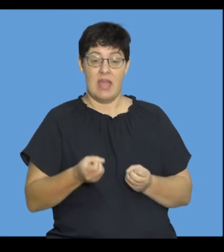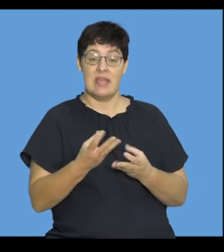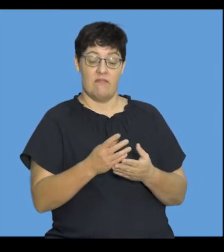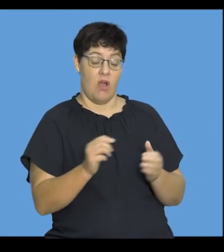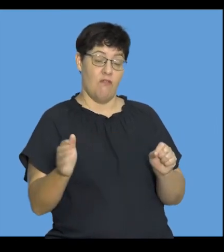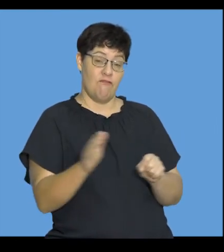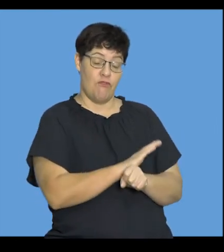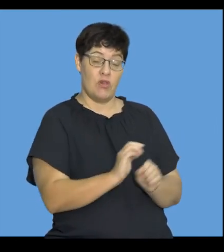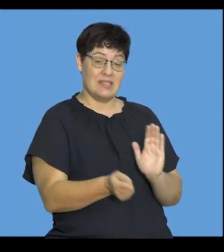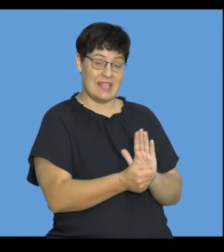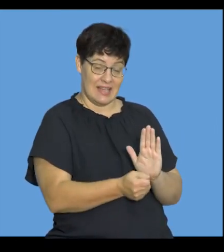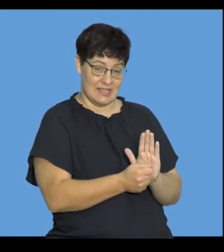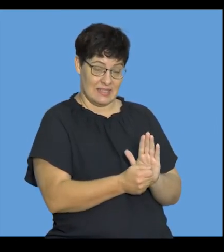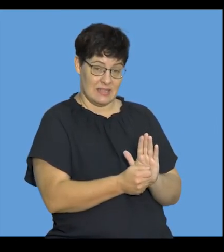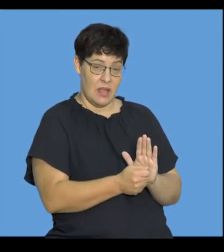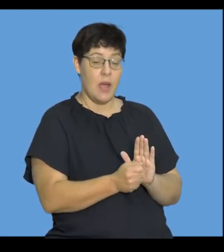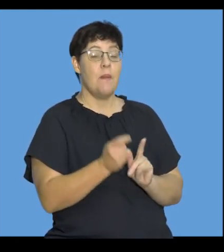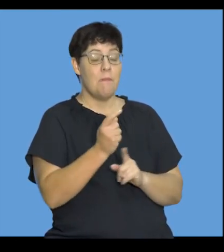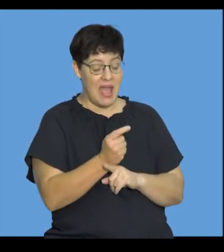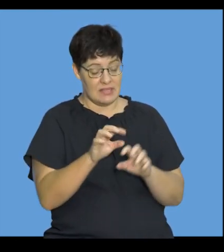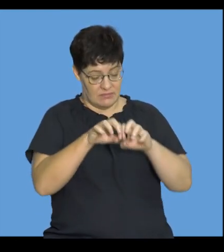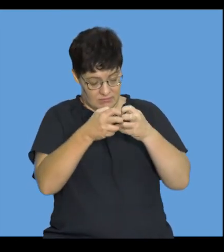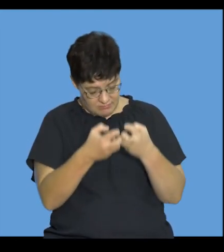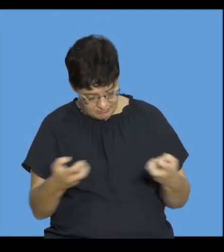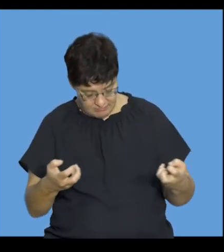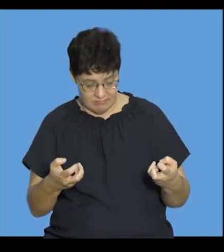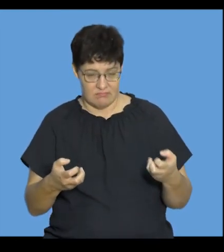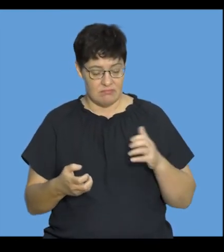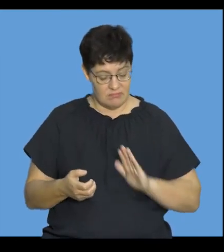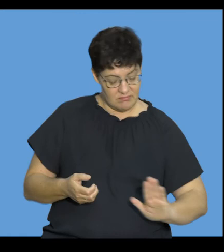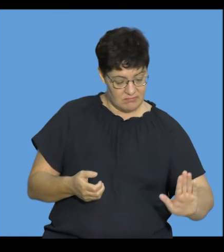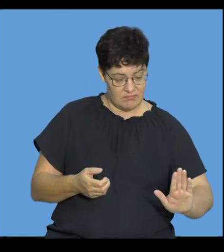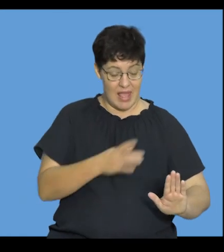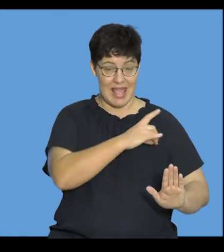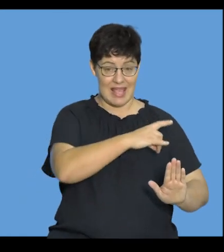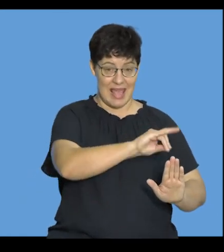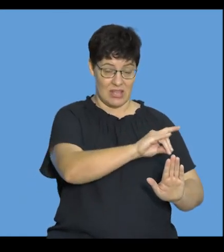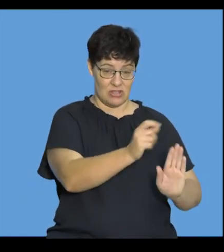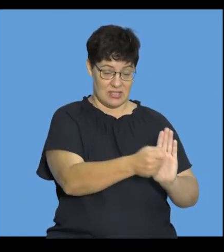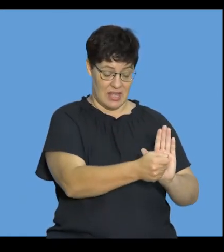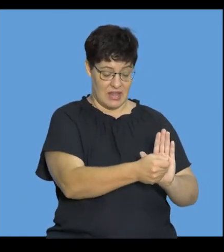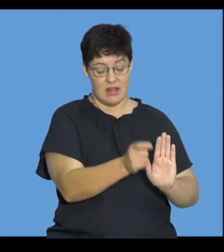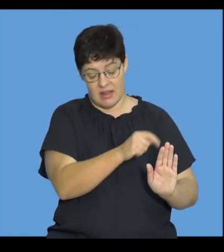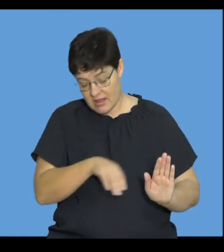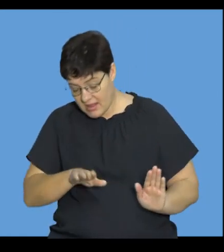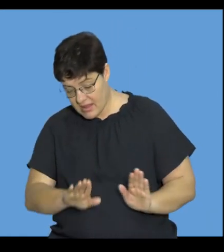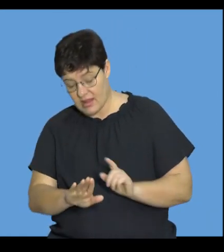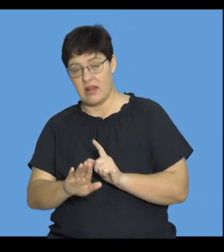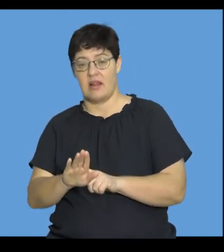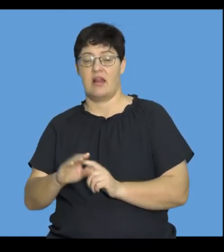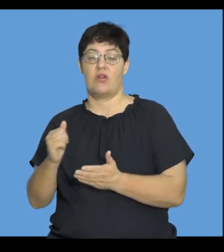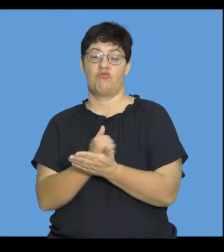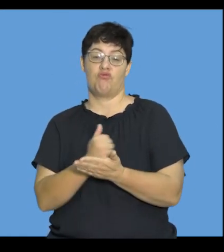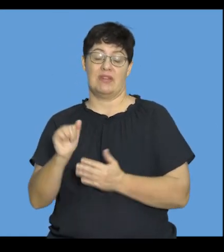total sales, then make sure you convert or you calculate the component of that